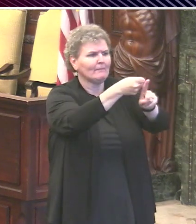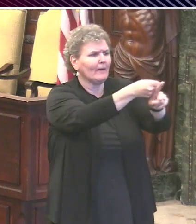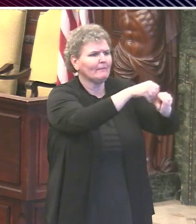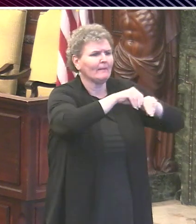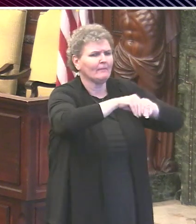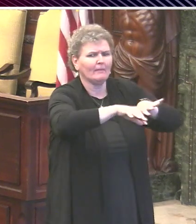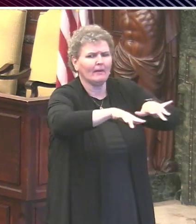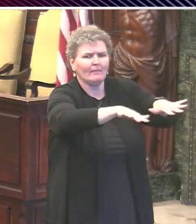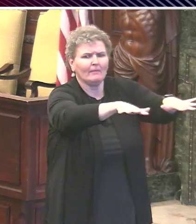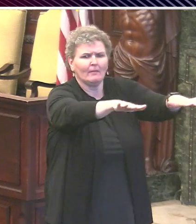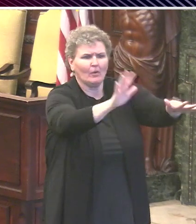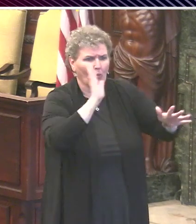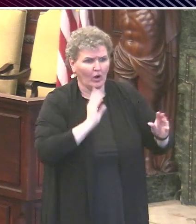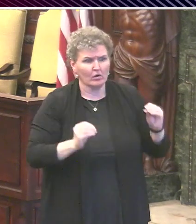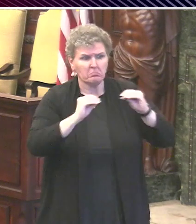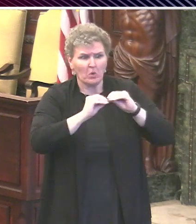health?